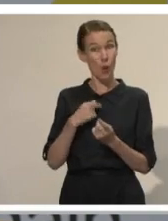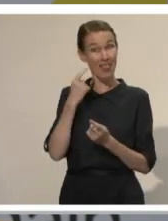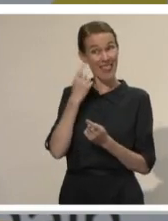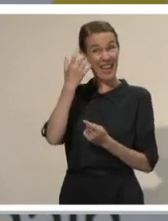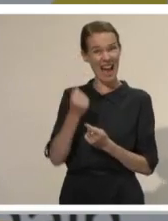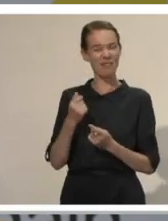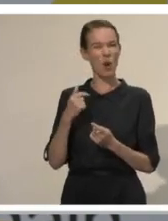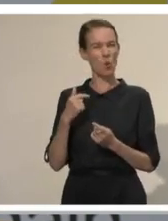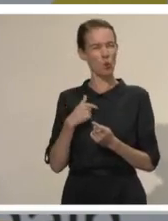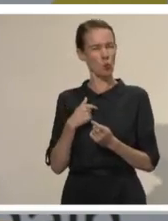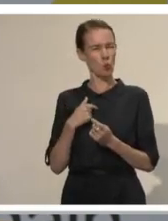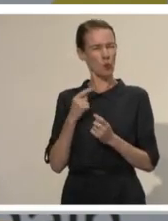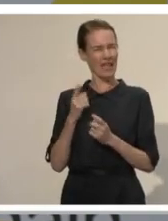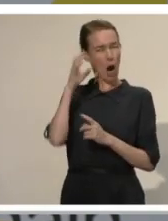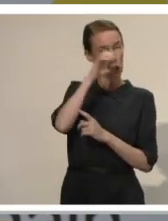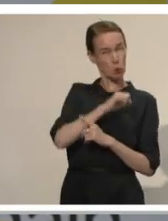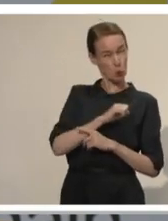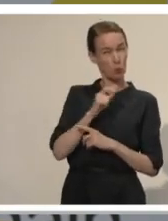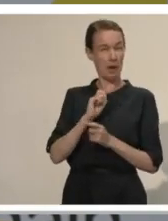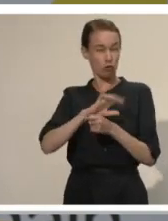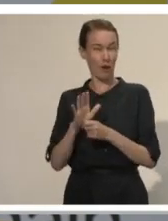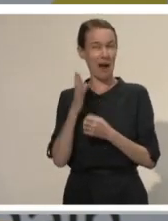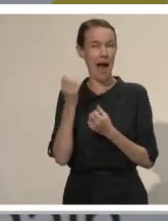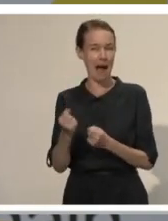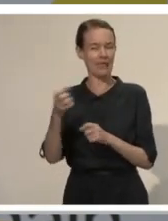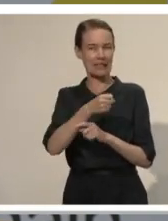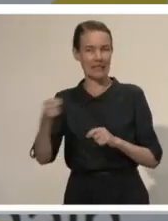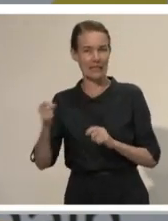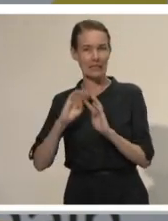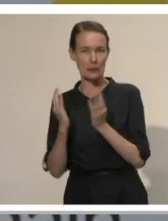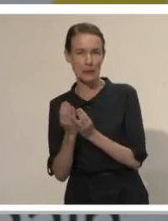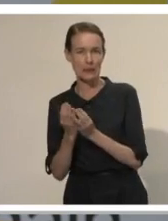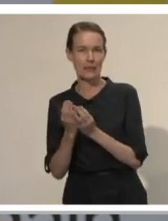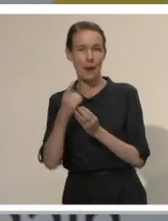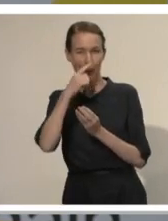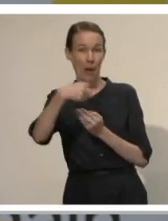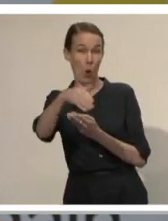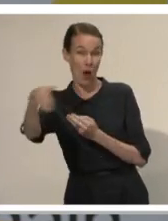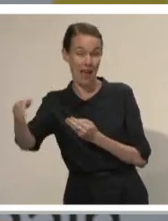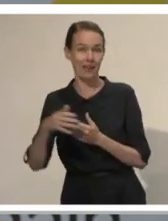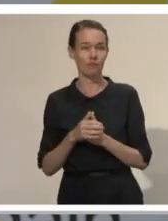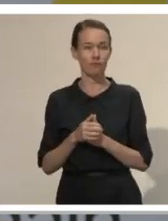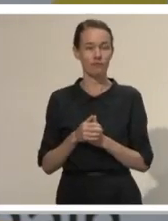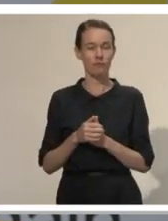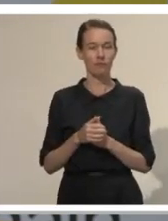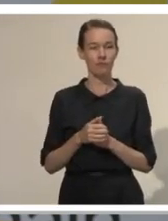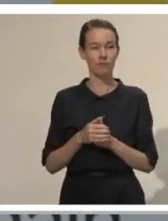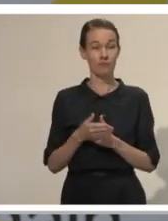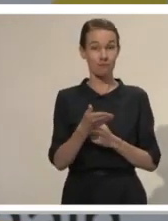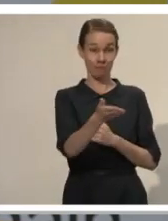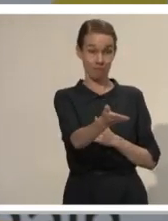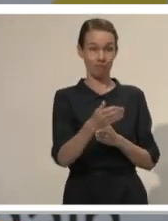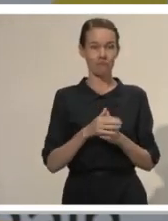if they were a case and acting accordingly. Prime Minister, you mentioned yesterday that provided that they collaborate with police